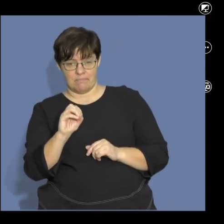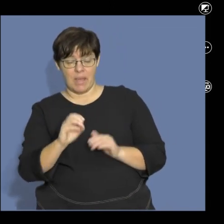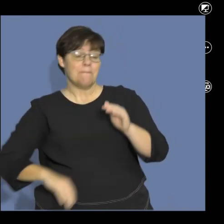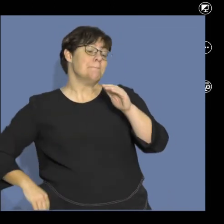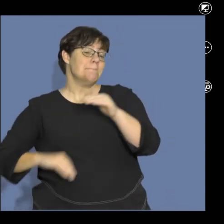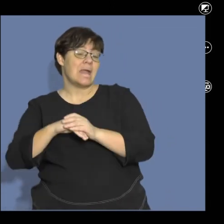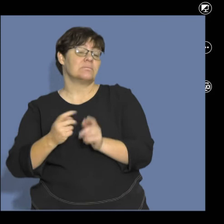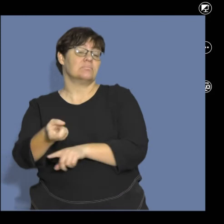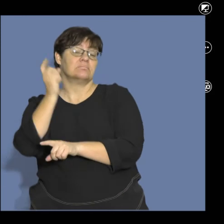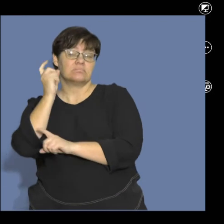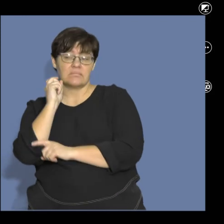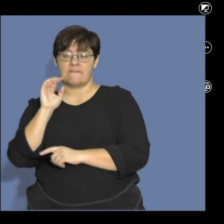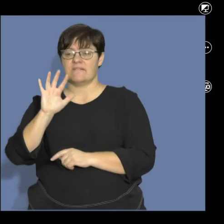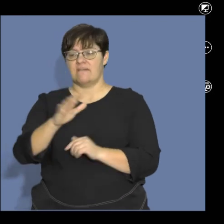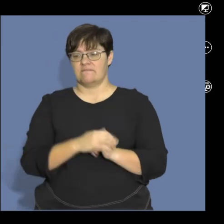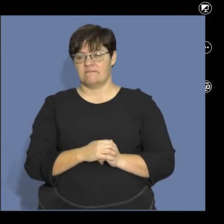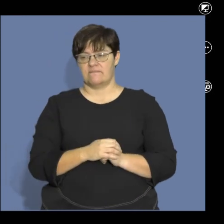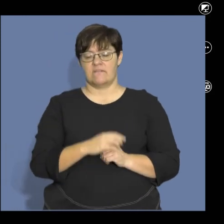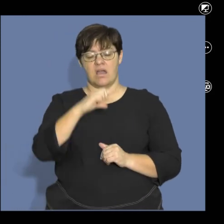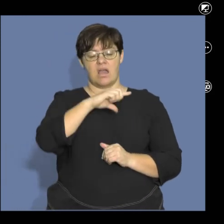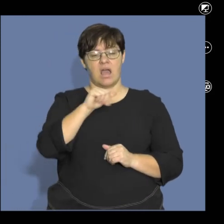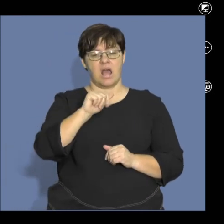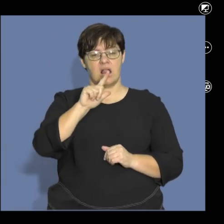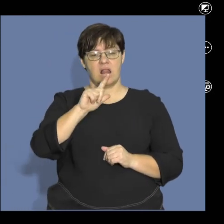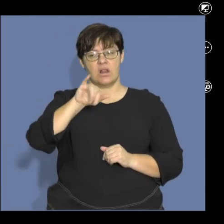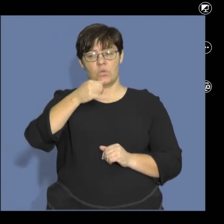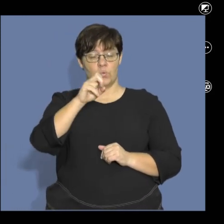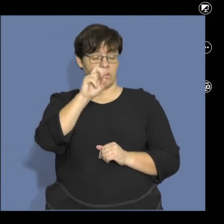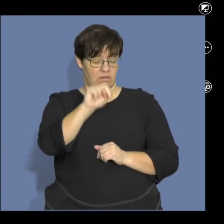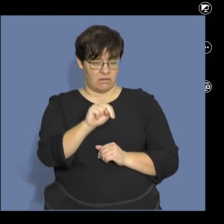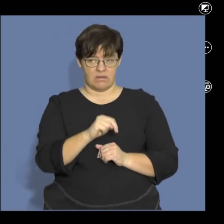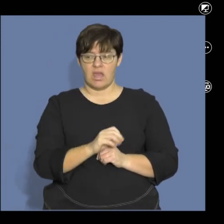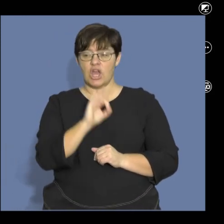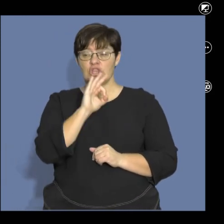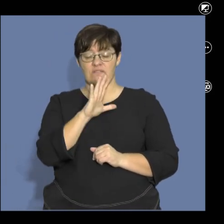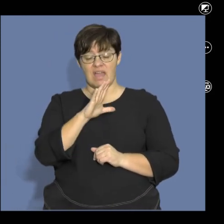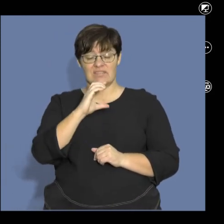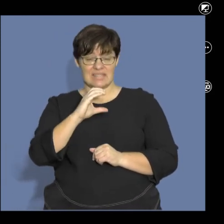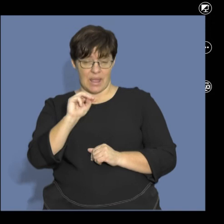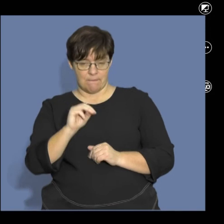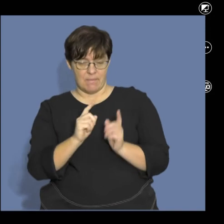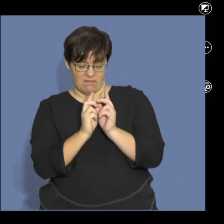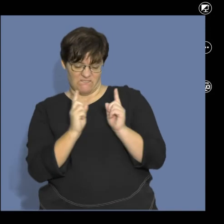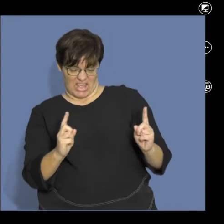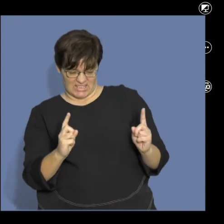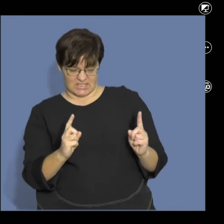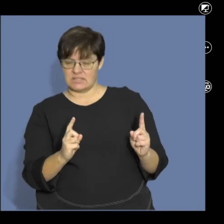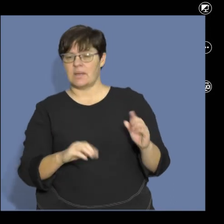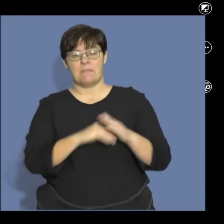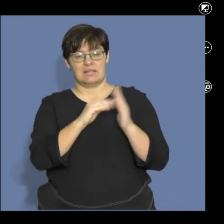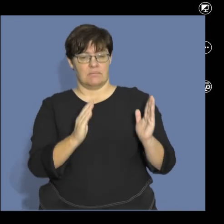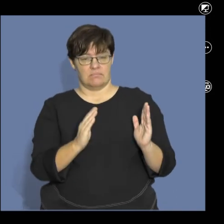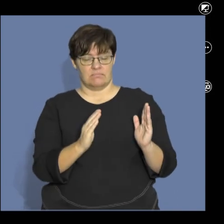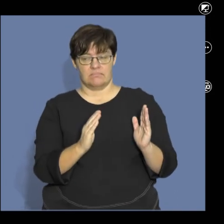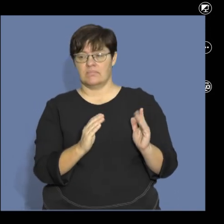only allowed to catch 5. Gr11, 35 centimeters is the legal size. The bag